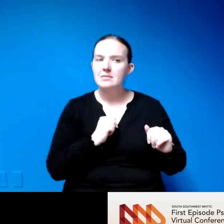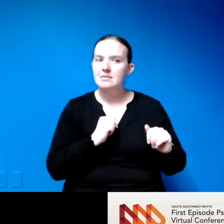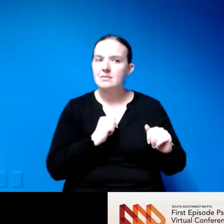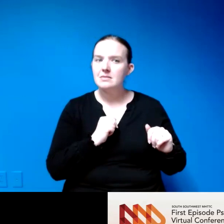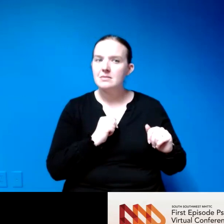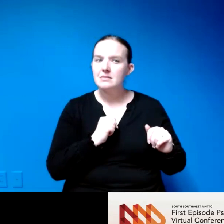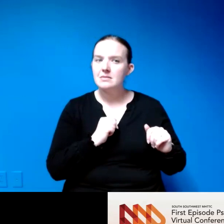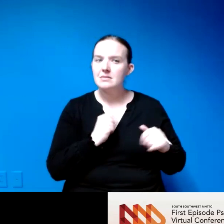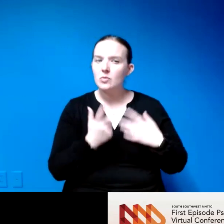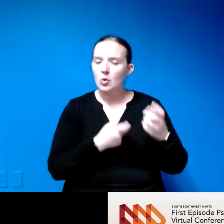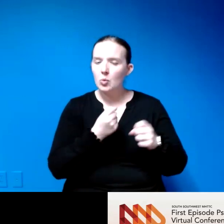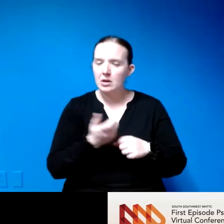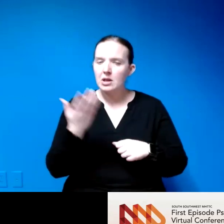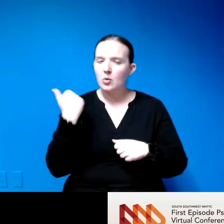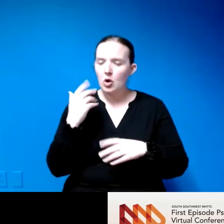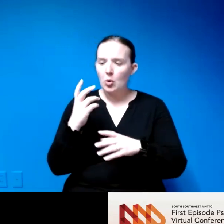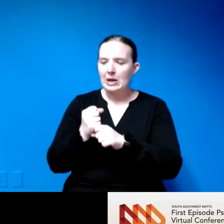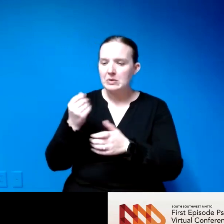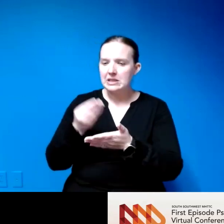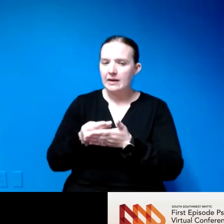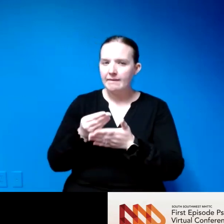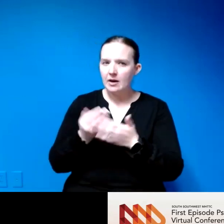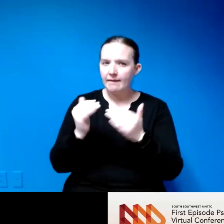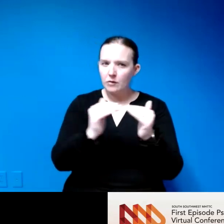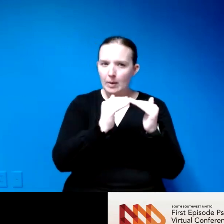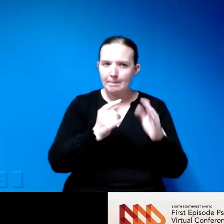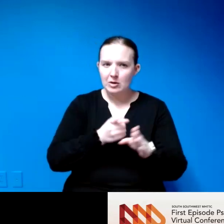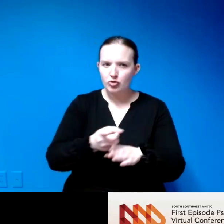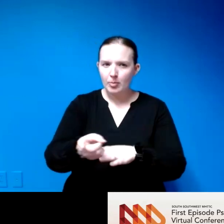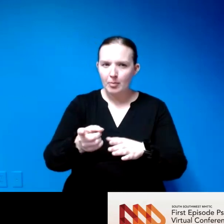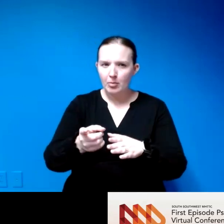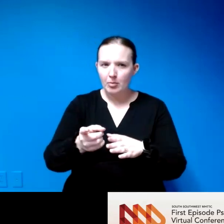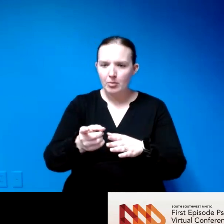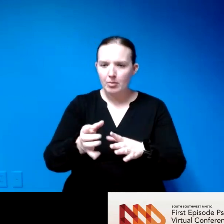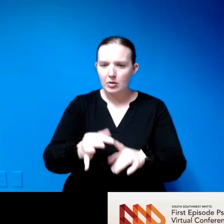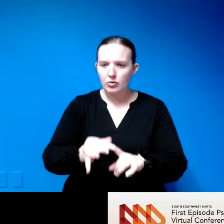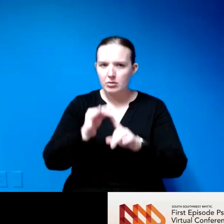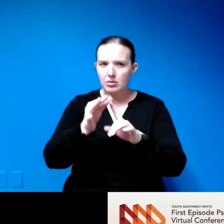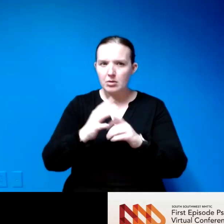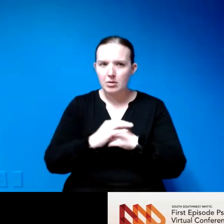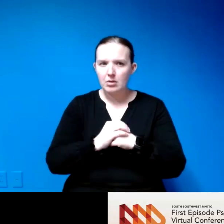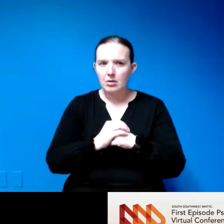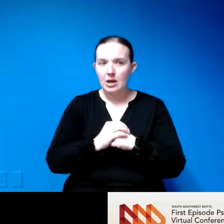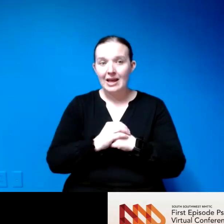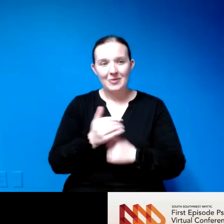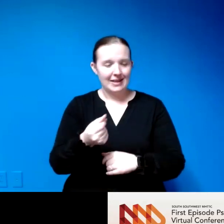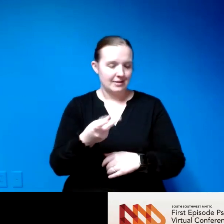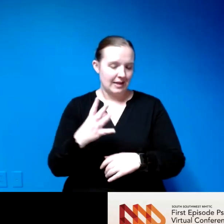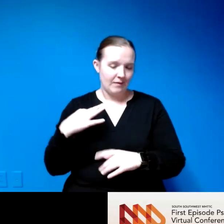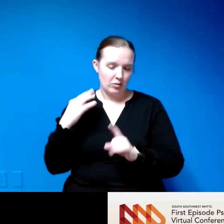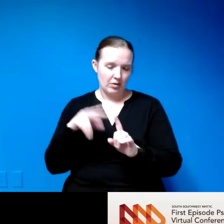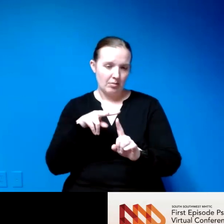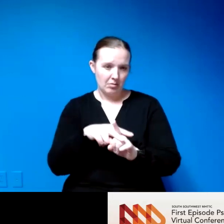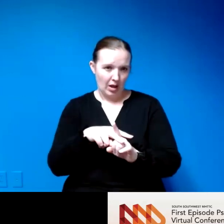About a year ago, we got funding for a peer support specialist. And we have several people applying for the